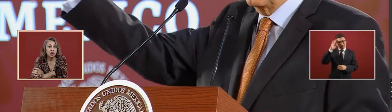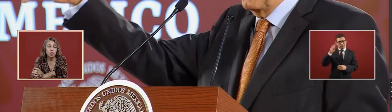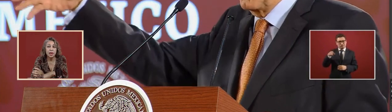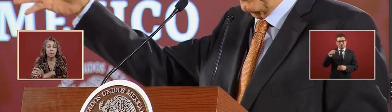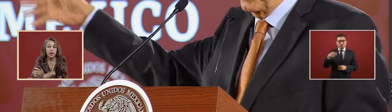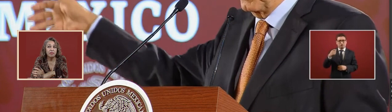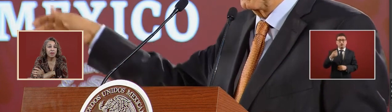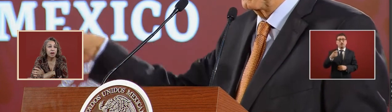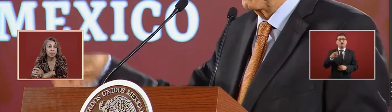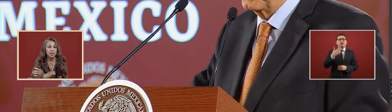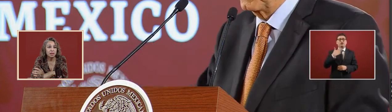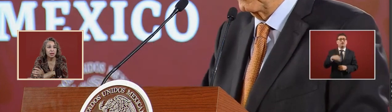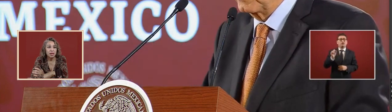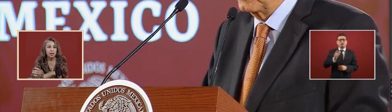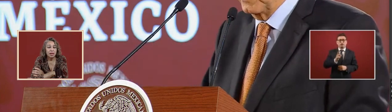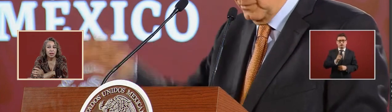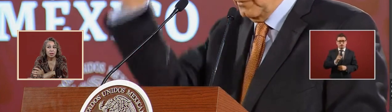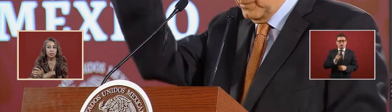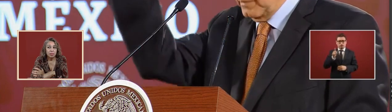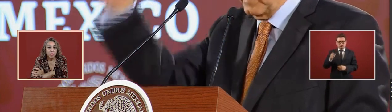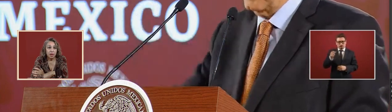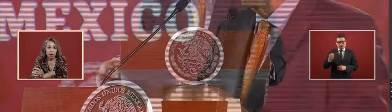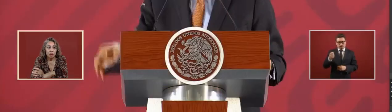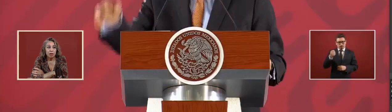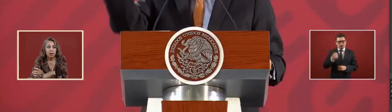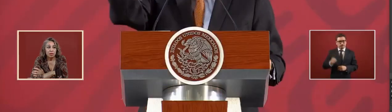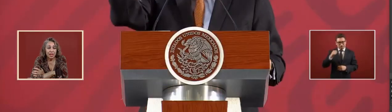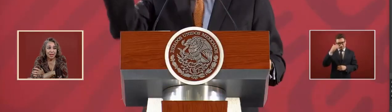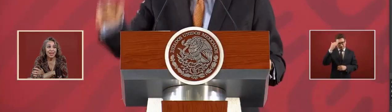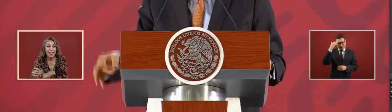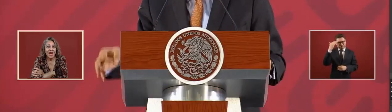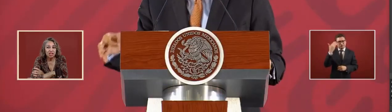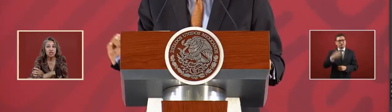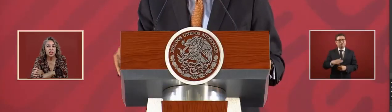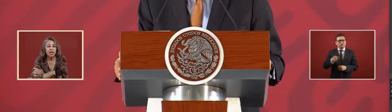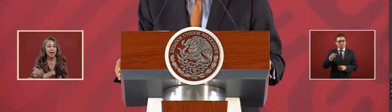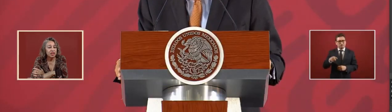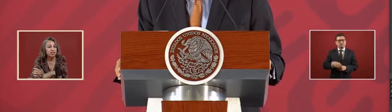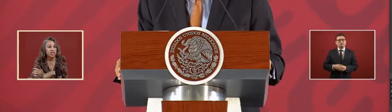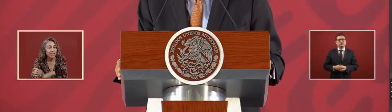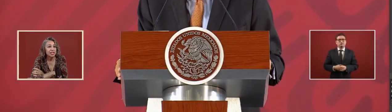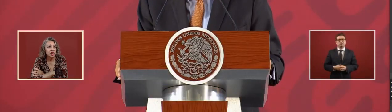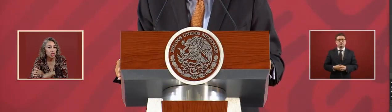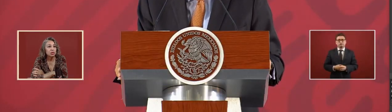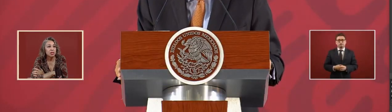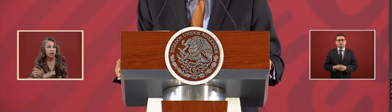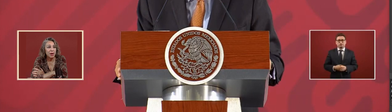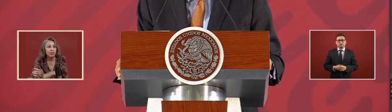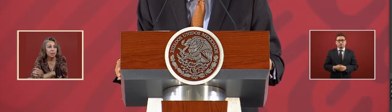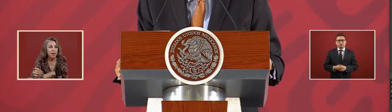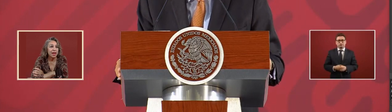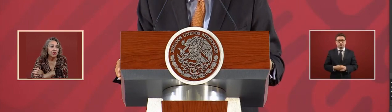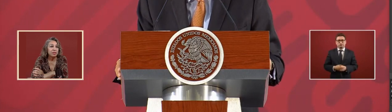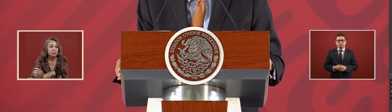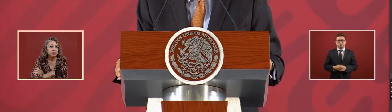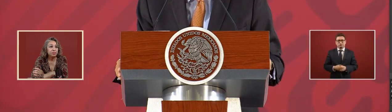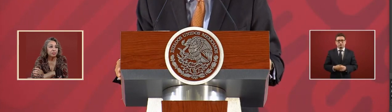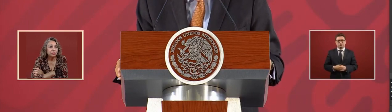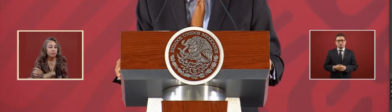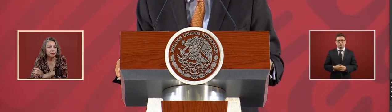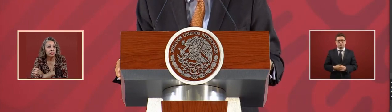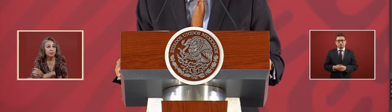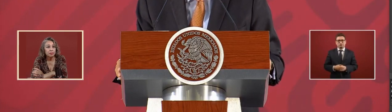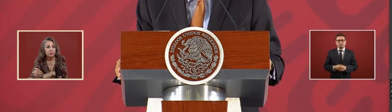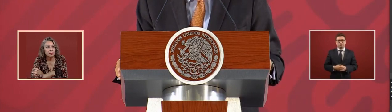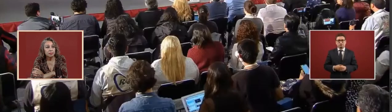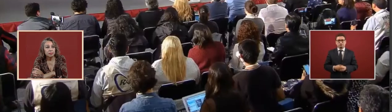most knowing about environment, sino que realmente that he actually understands and knows about the matter de la